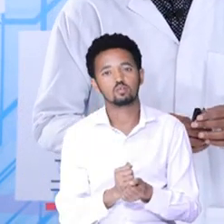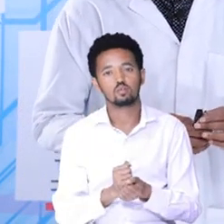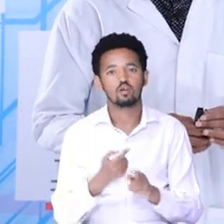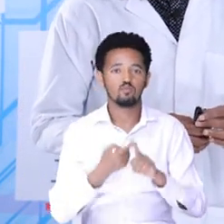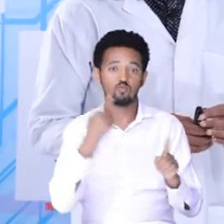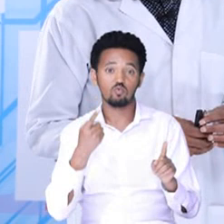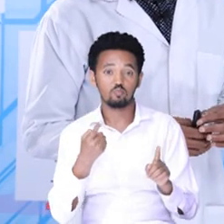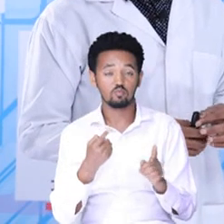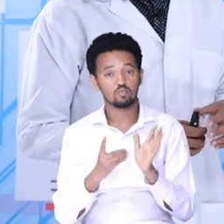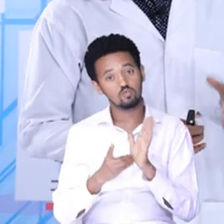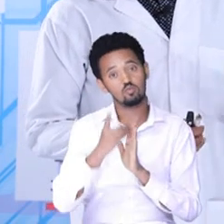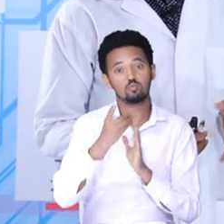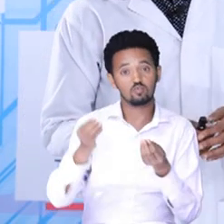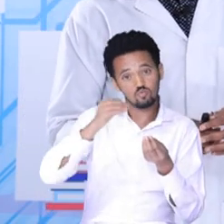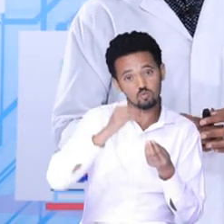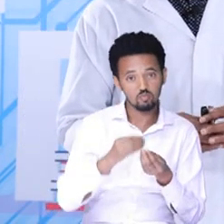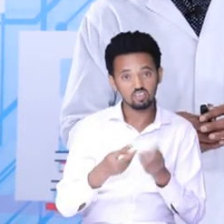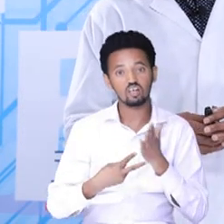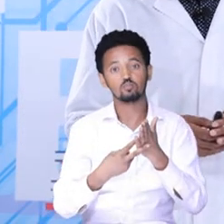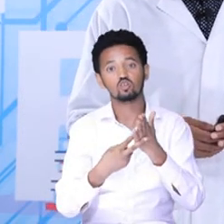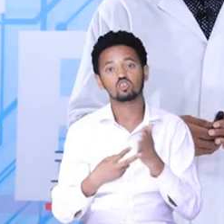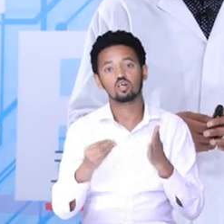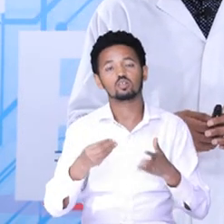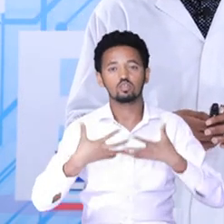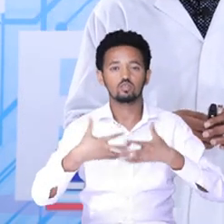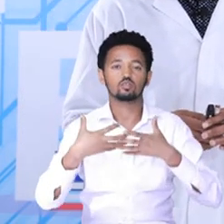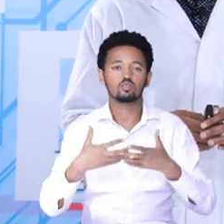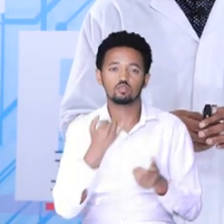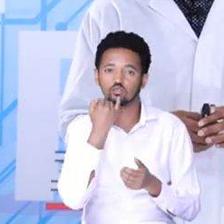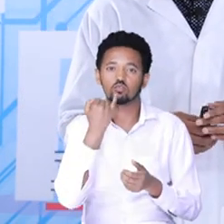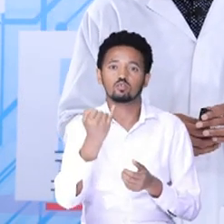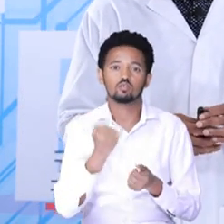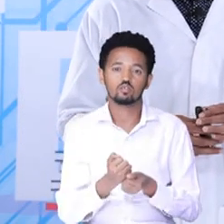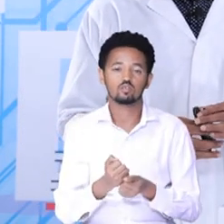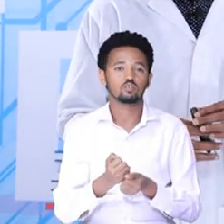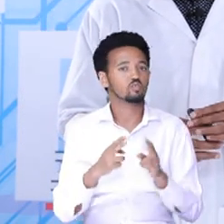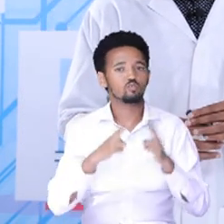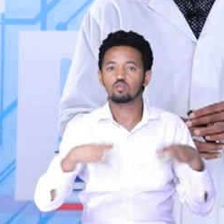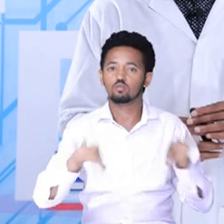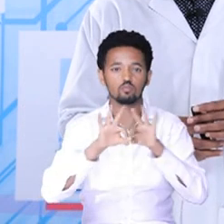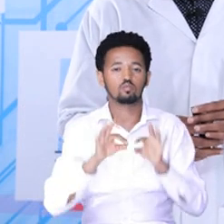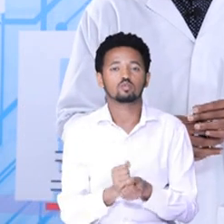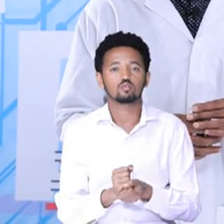From the level of development, transportation and industrialization is very important.